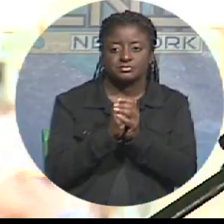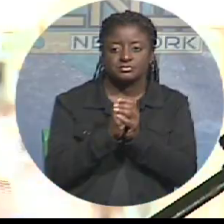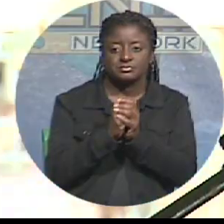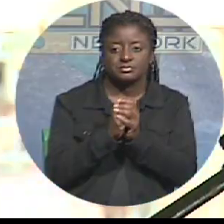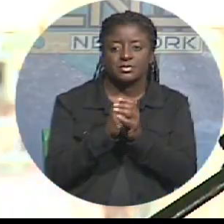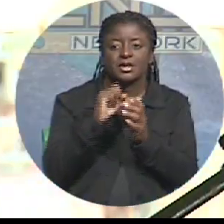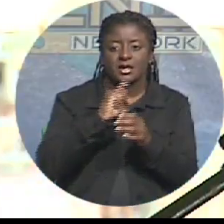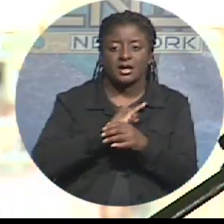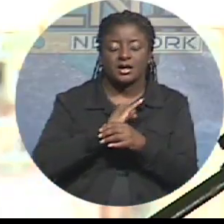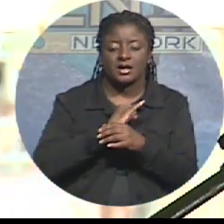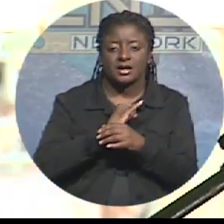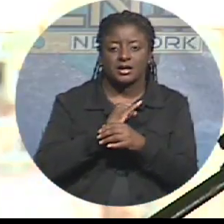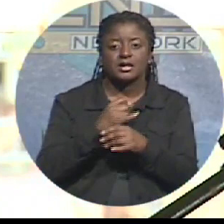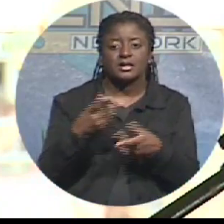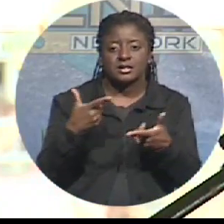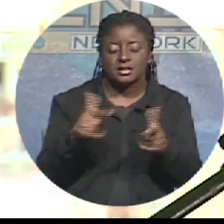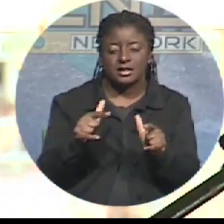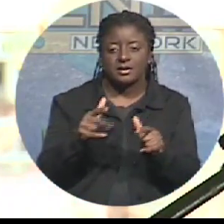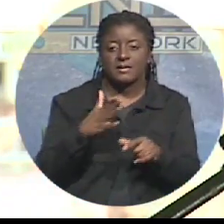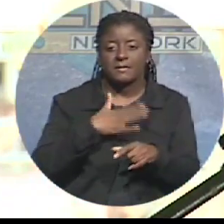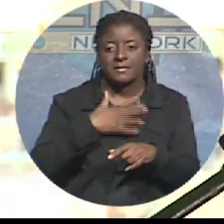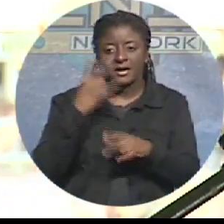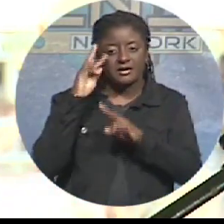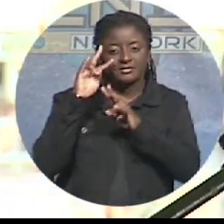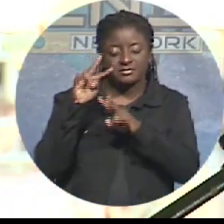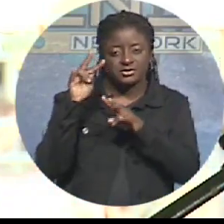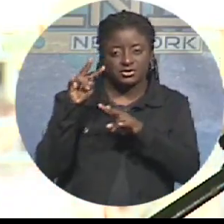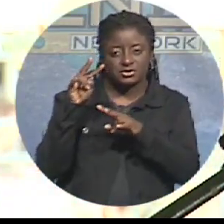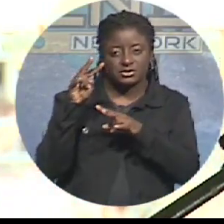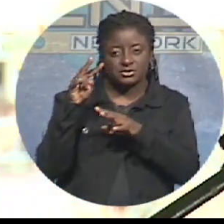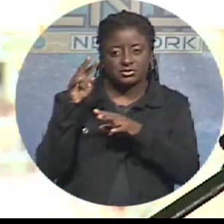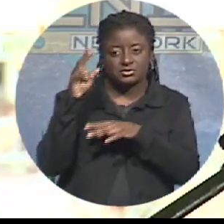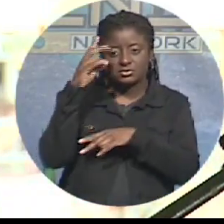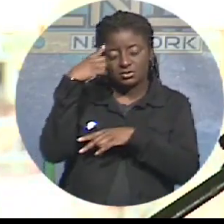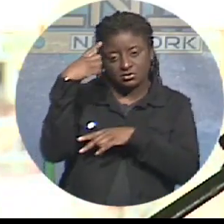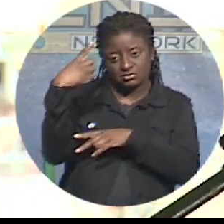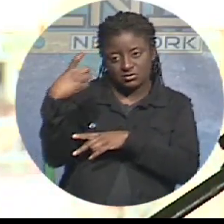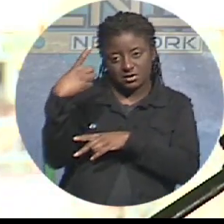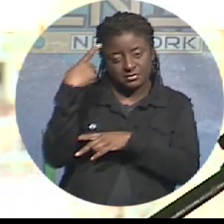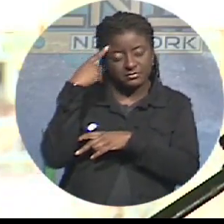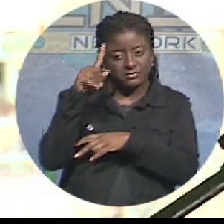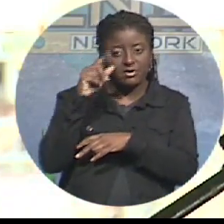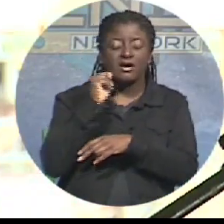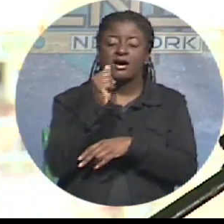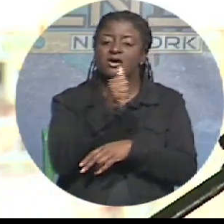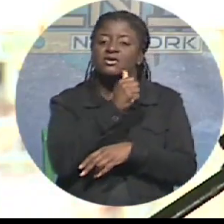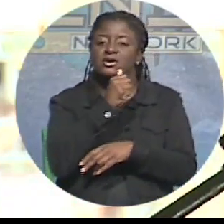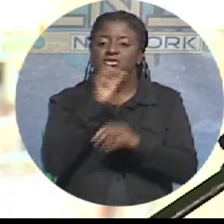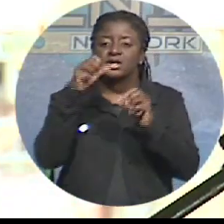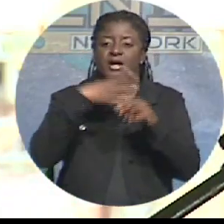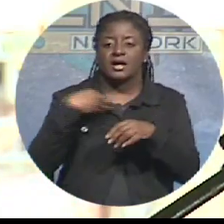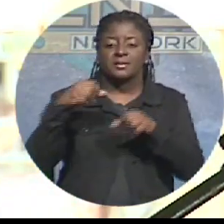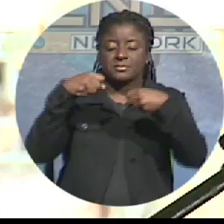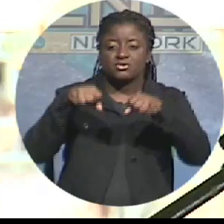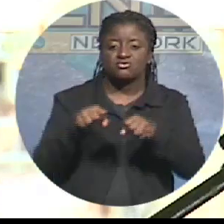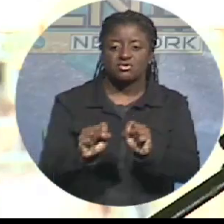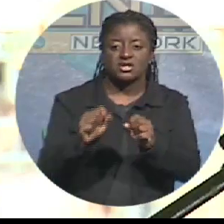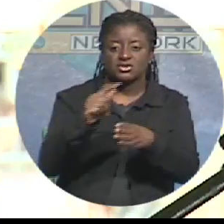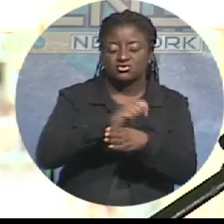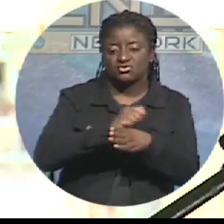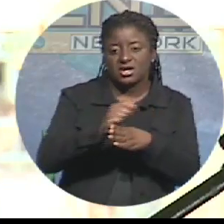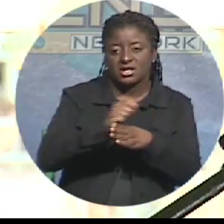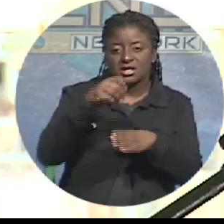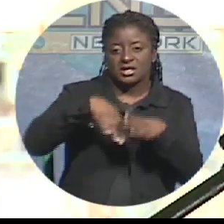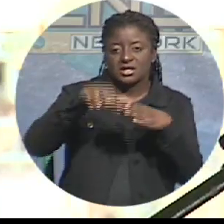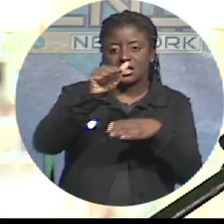I allowed my vision for an agricultural and marine training institute in Andros to fall away, not